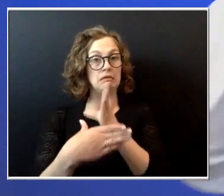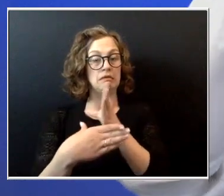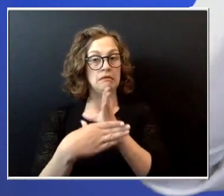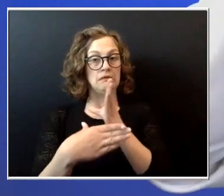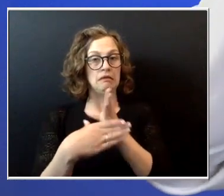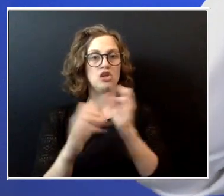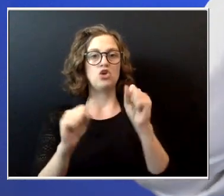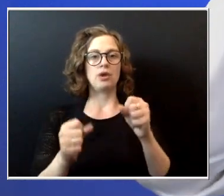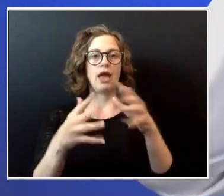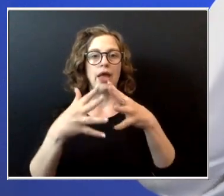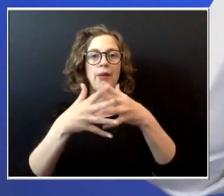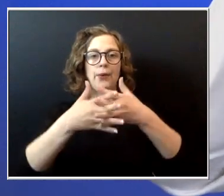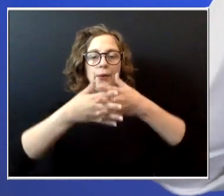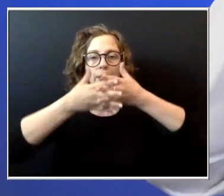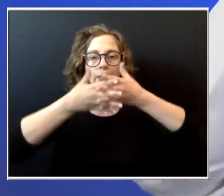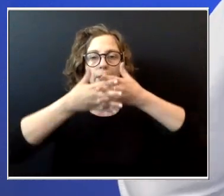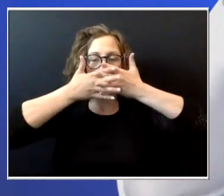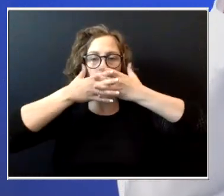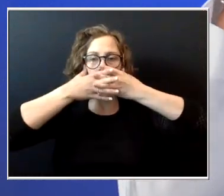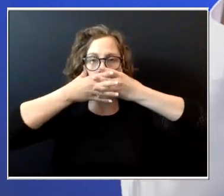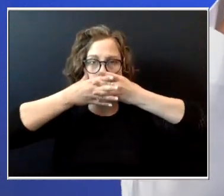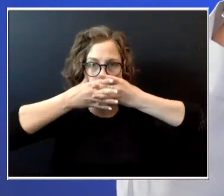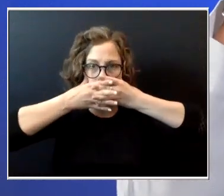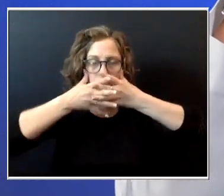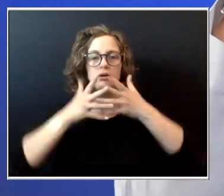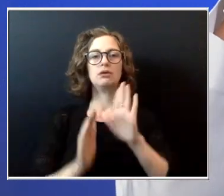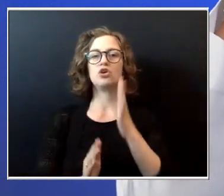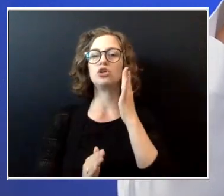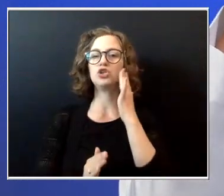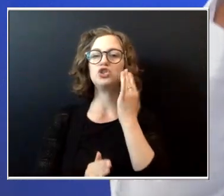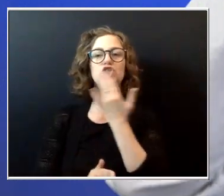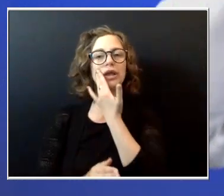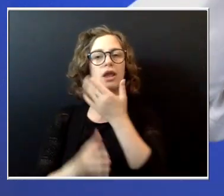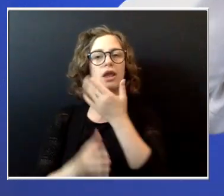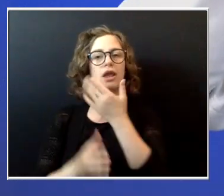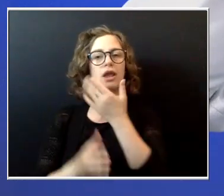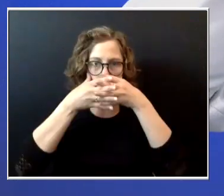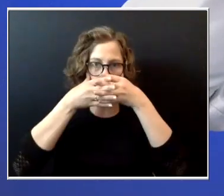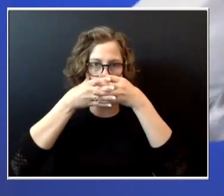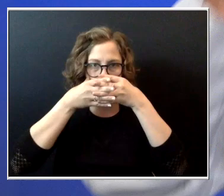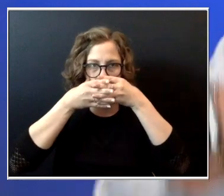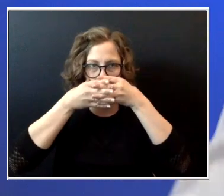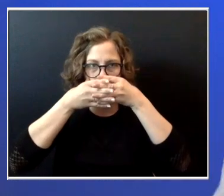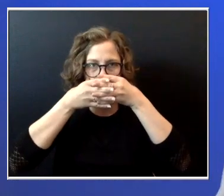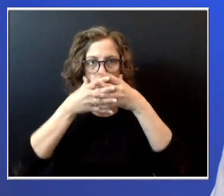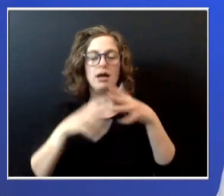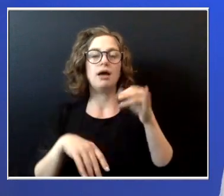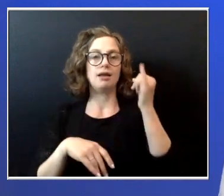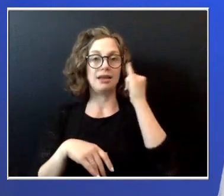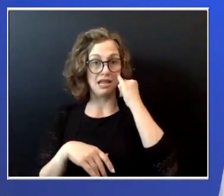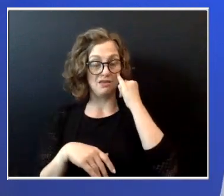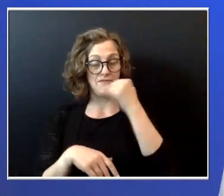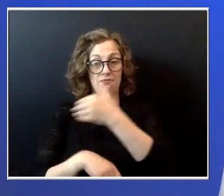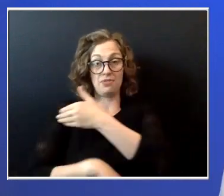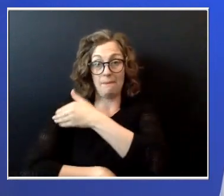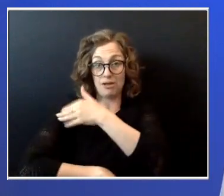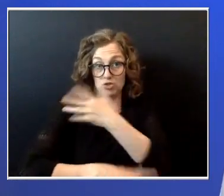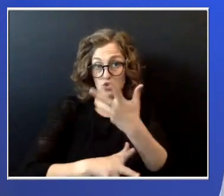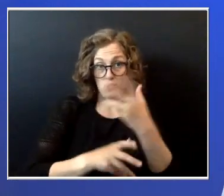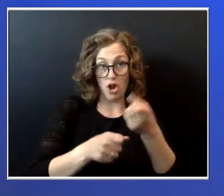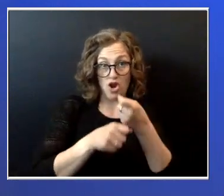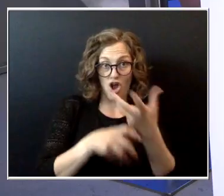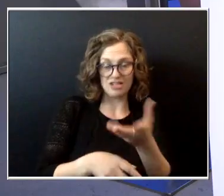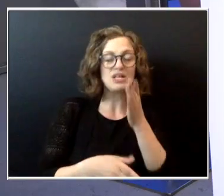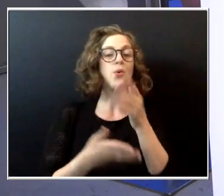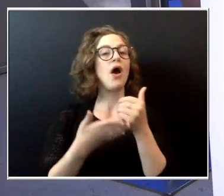pressure on your cheekbones. If it's really coming from that muscle process, that'll help kind of stop the spasm if it's related to